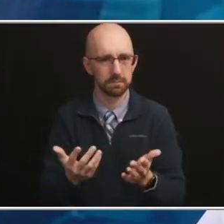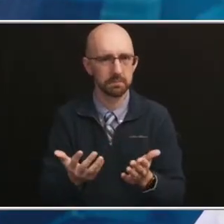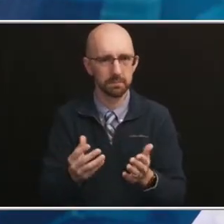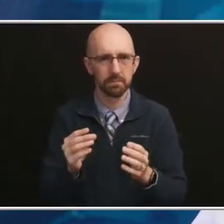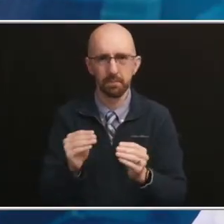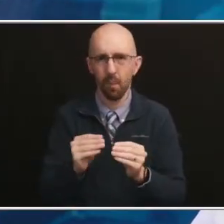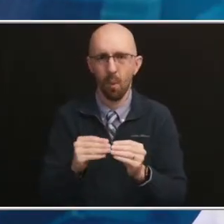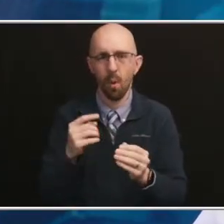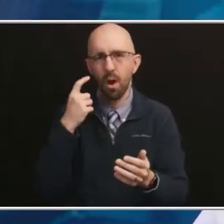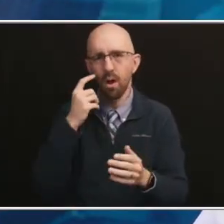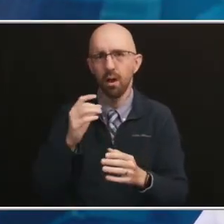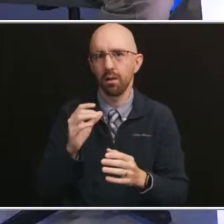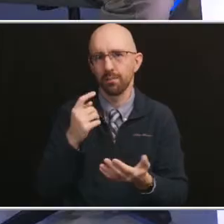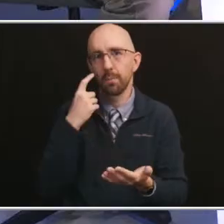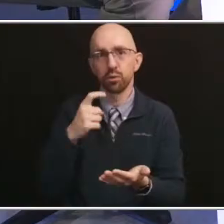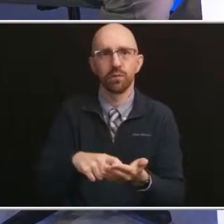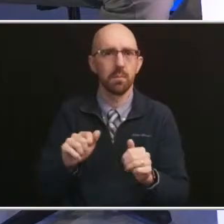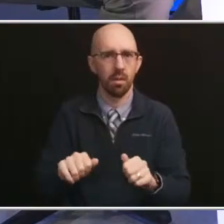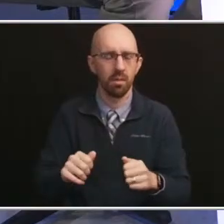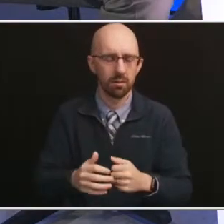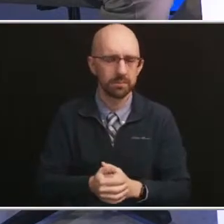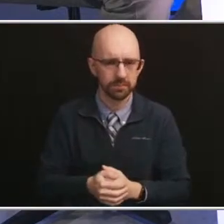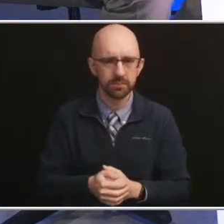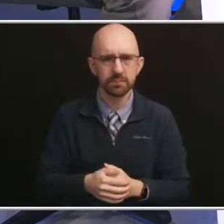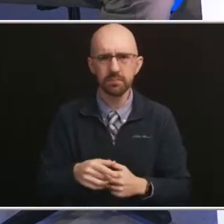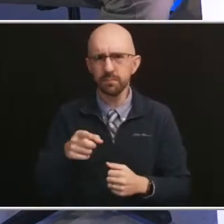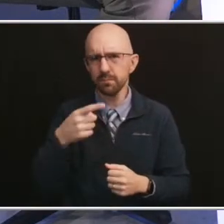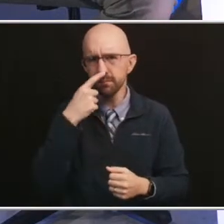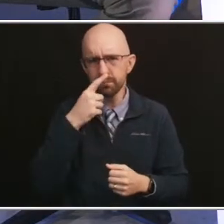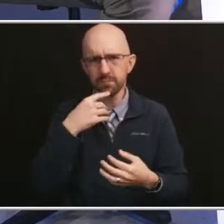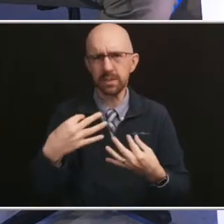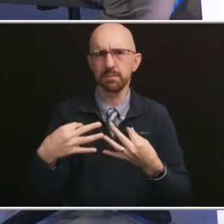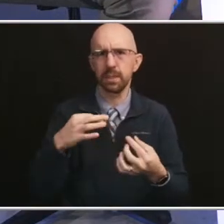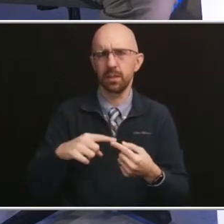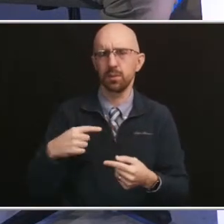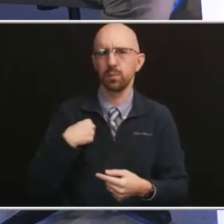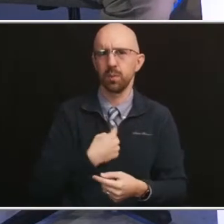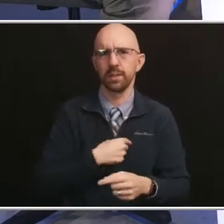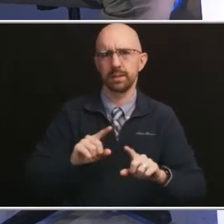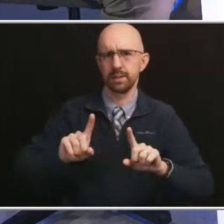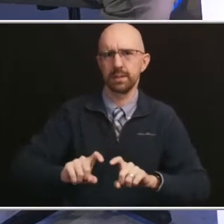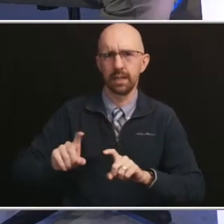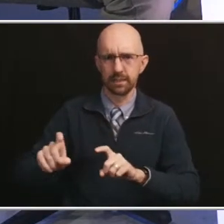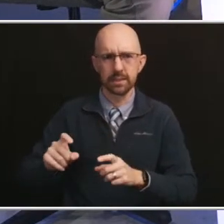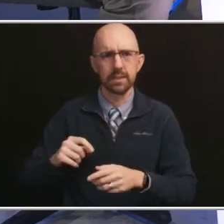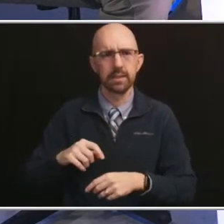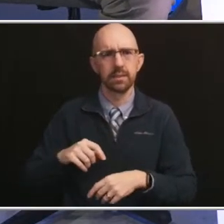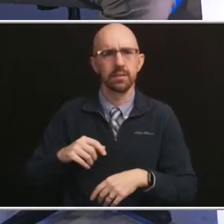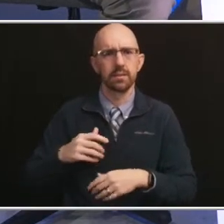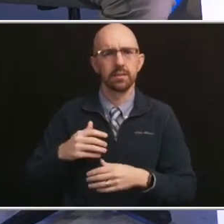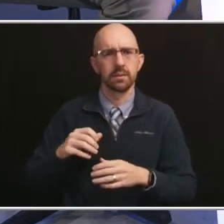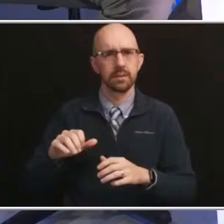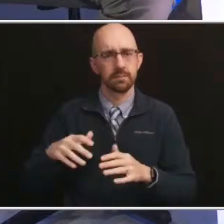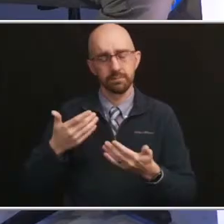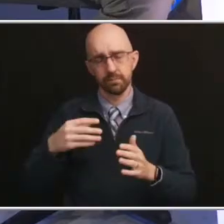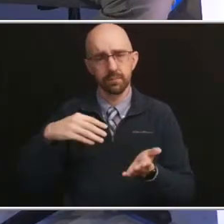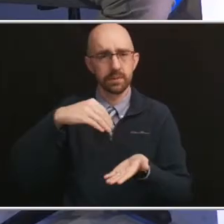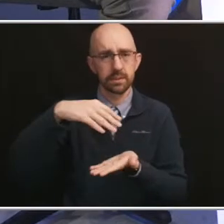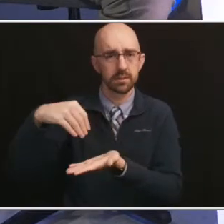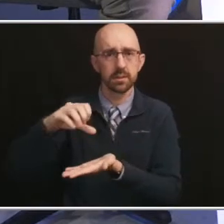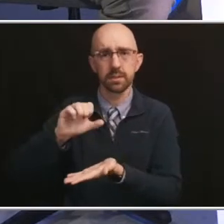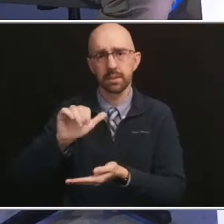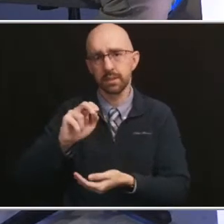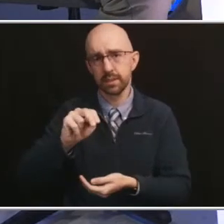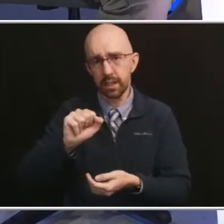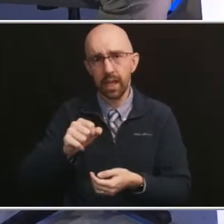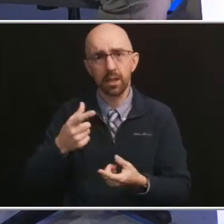So, can you walk us through the tests and the scans that you do and that you did to ultimately